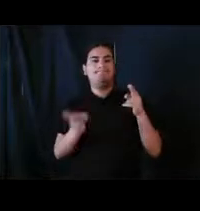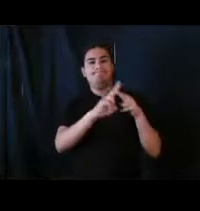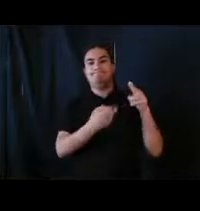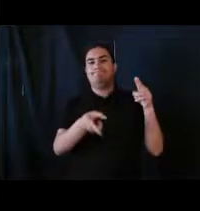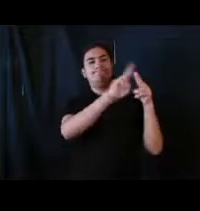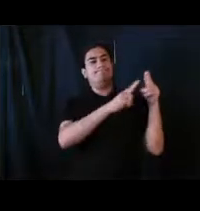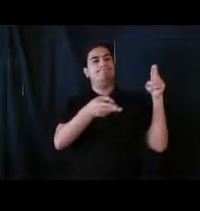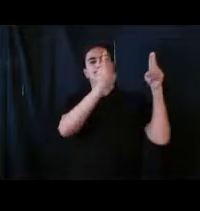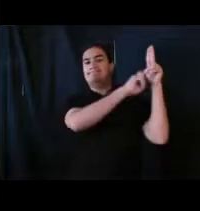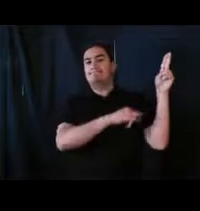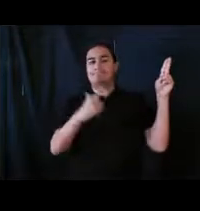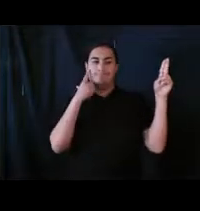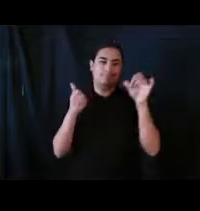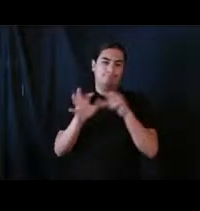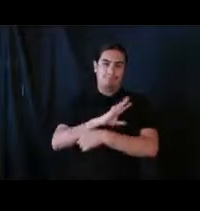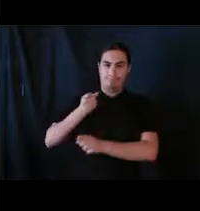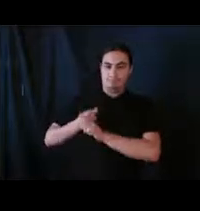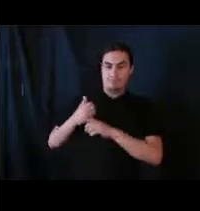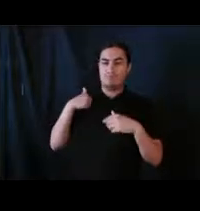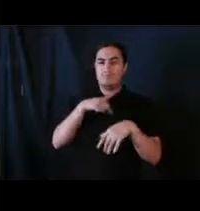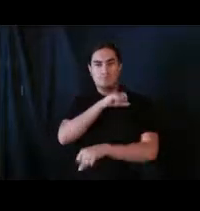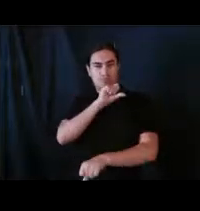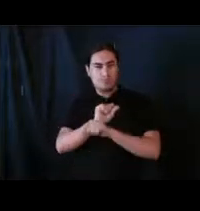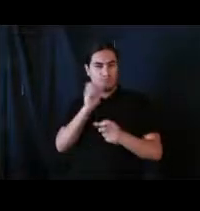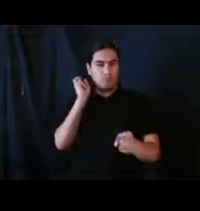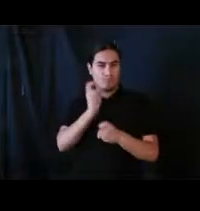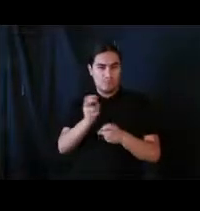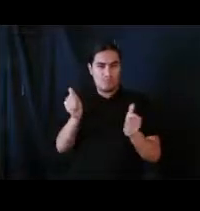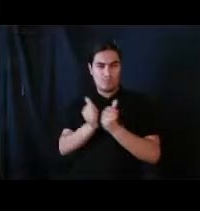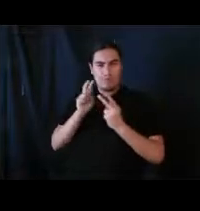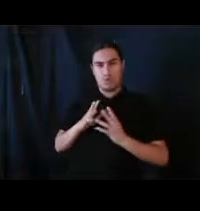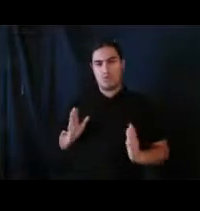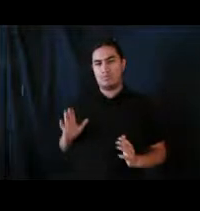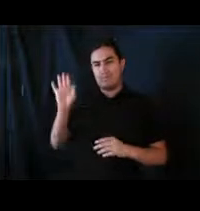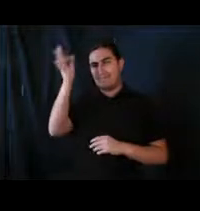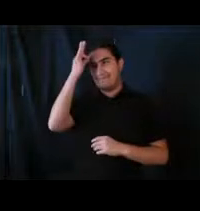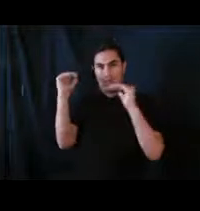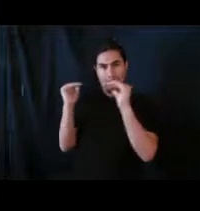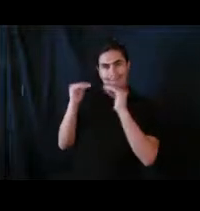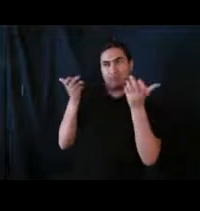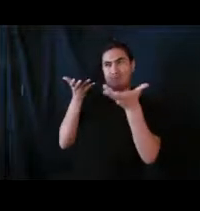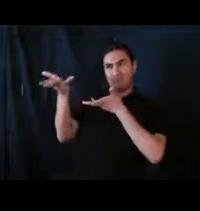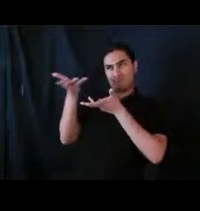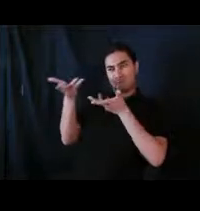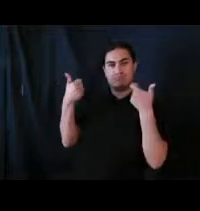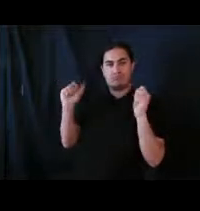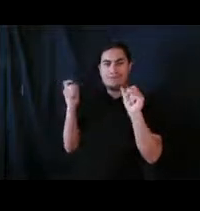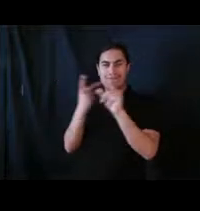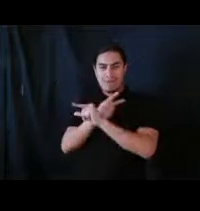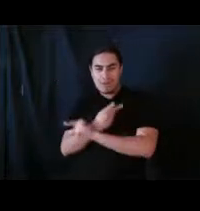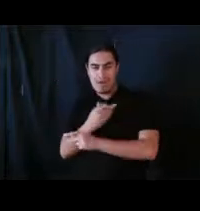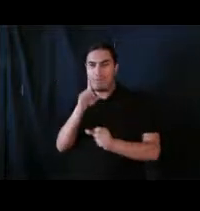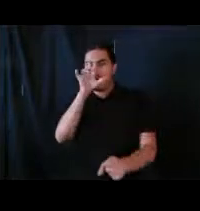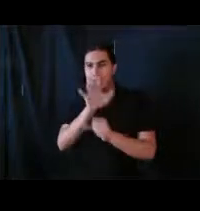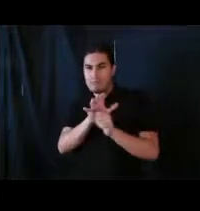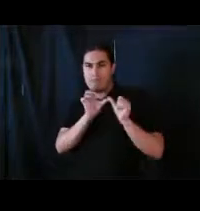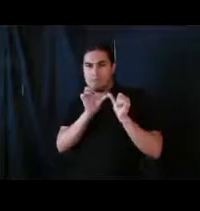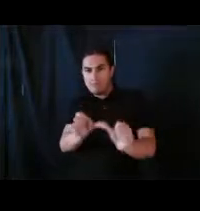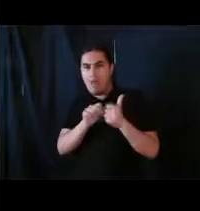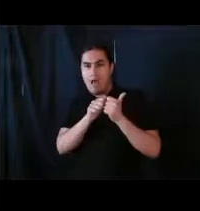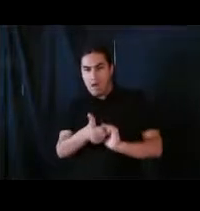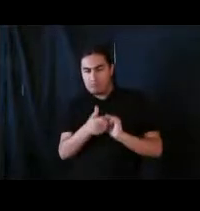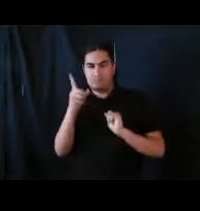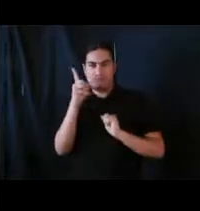pandemic so we are working hard with our partners at the federal level uh to ensure we can have a greater federal commitment uh and see how